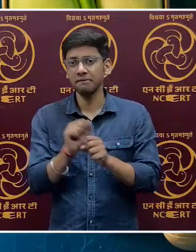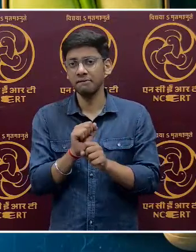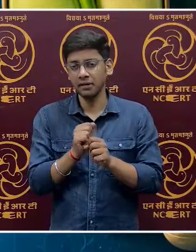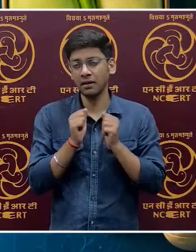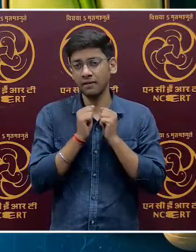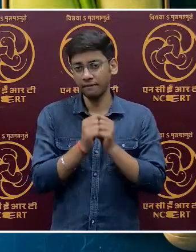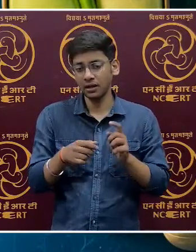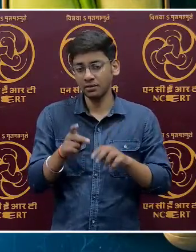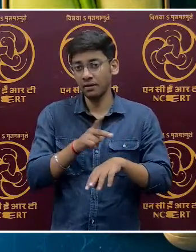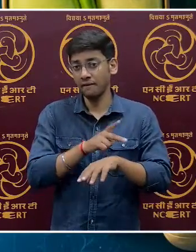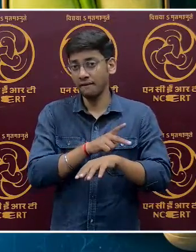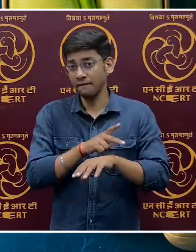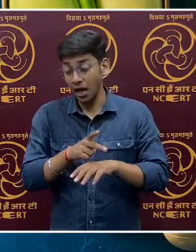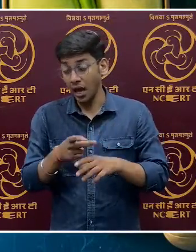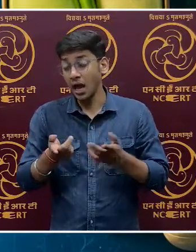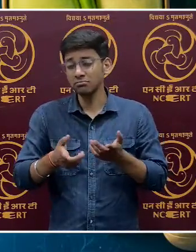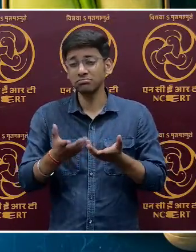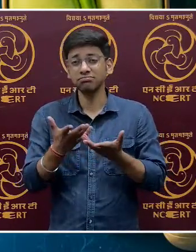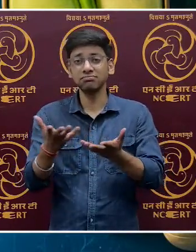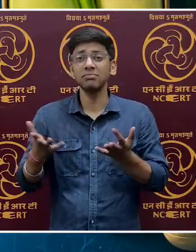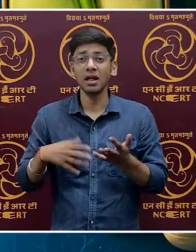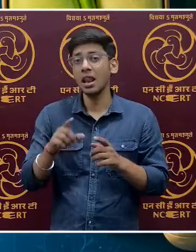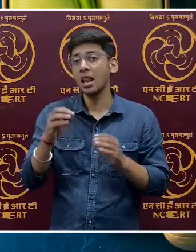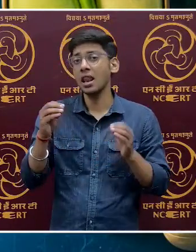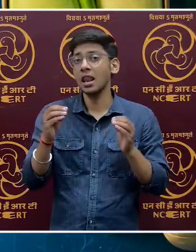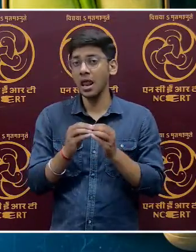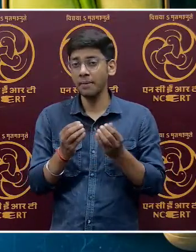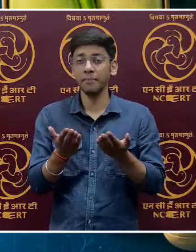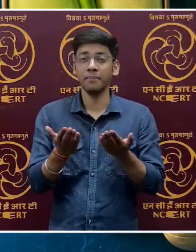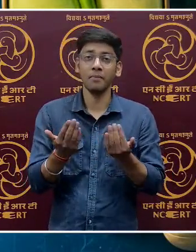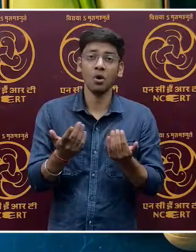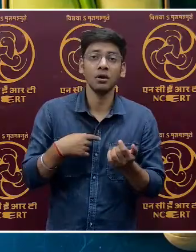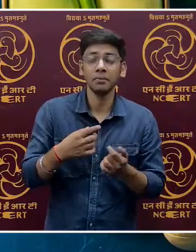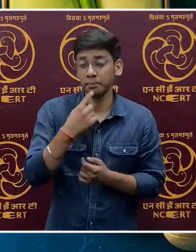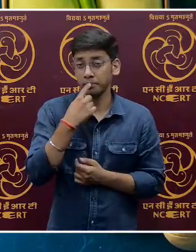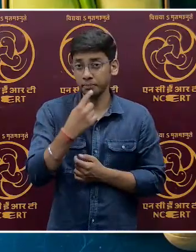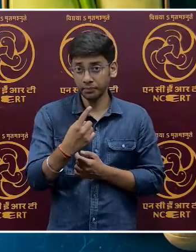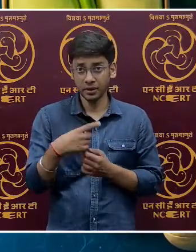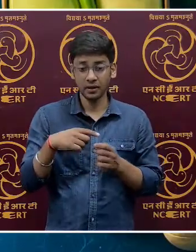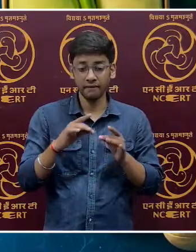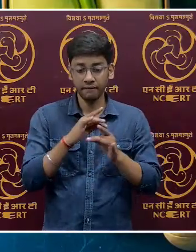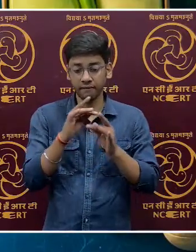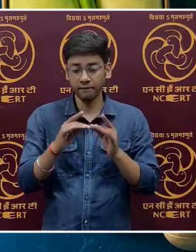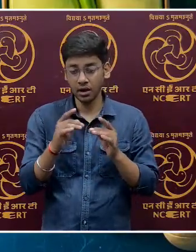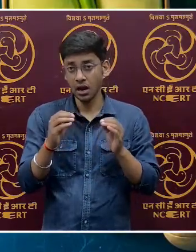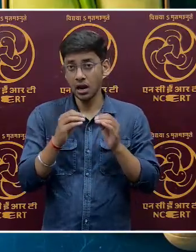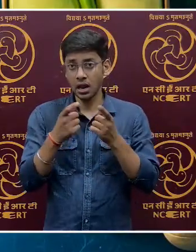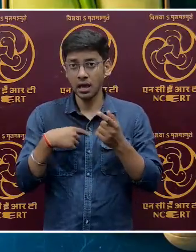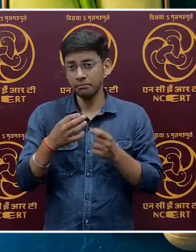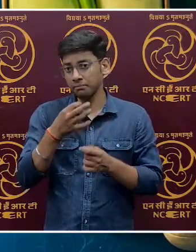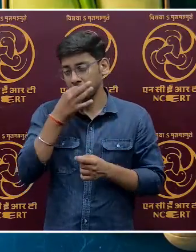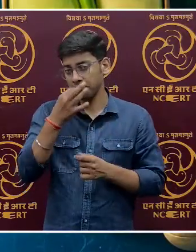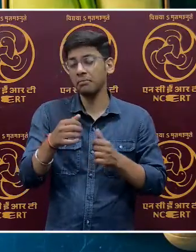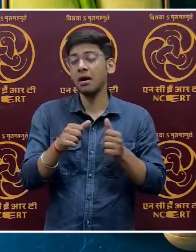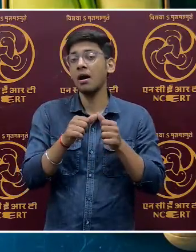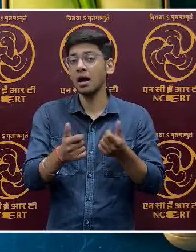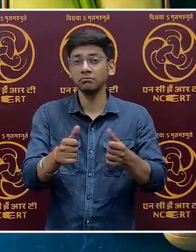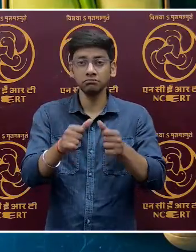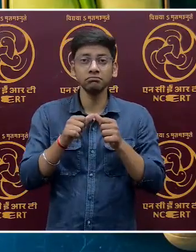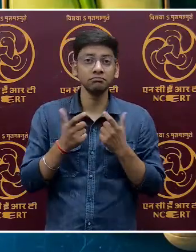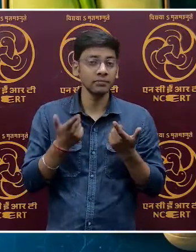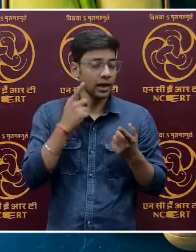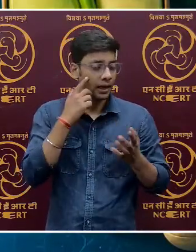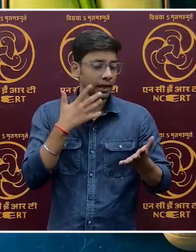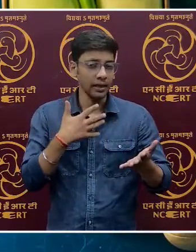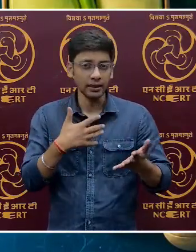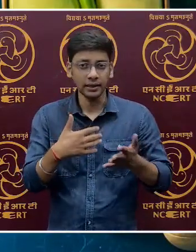lab, and for that it could be possible, we can say that virtual lab could be an answer where the